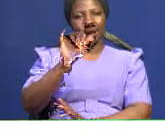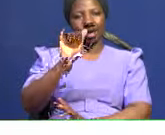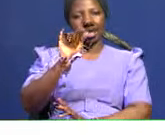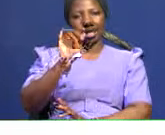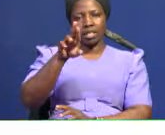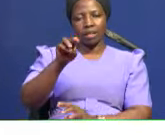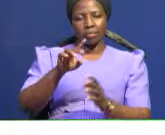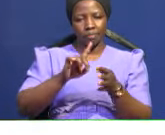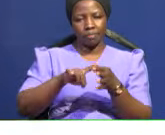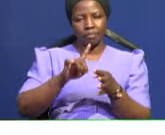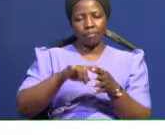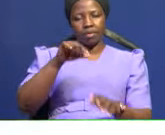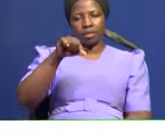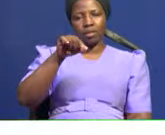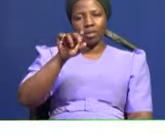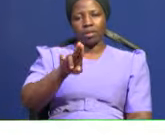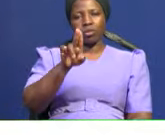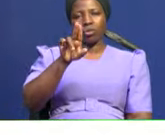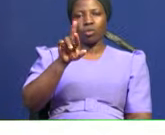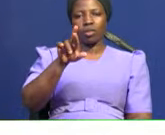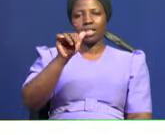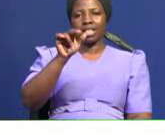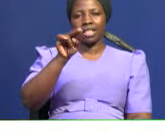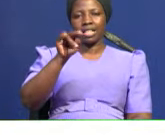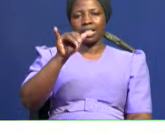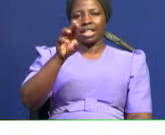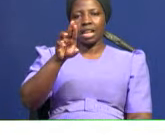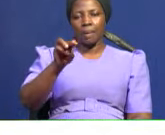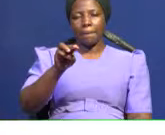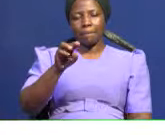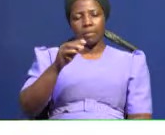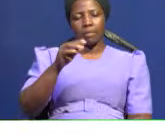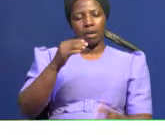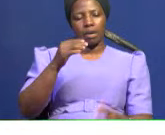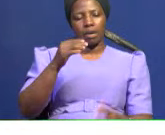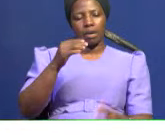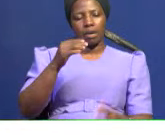and uranium, and I have the ability